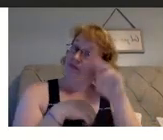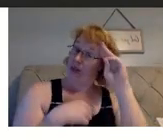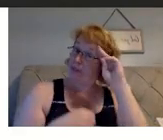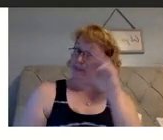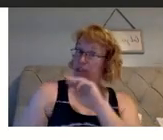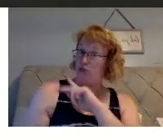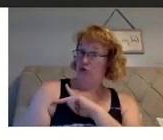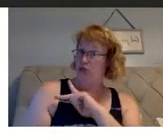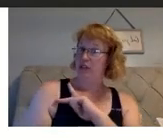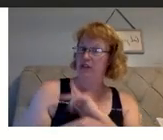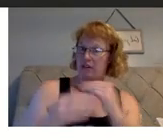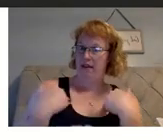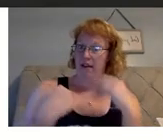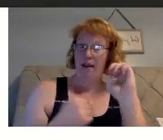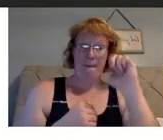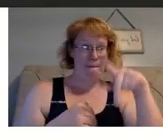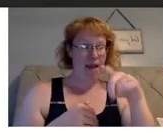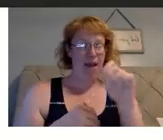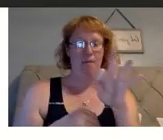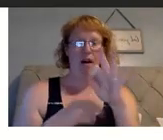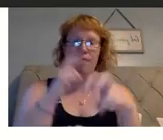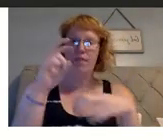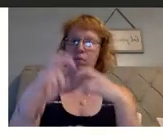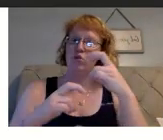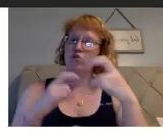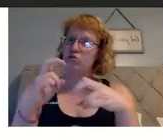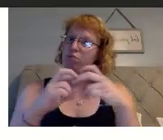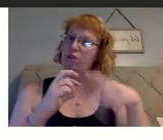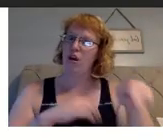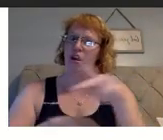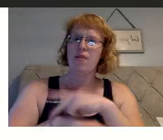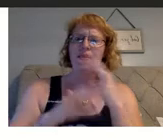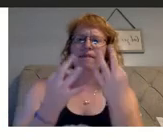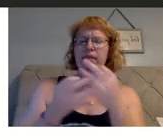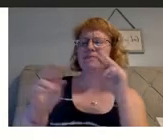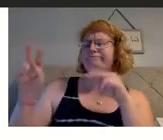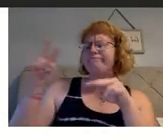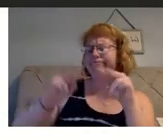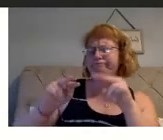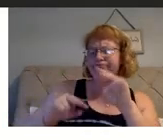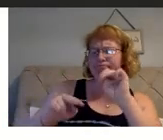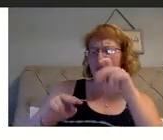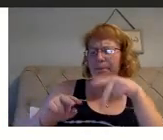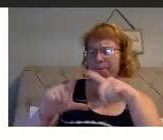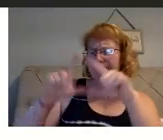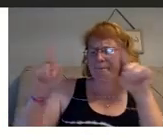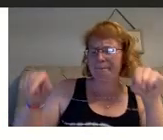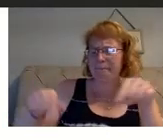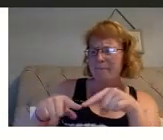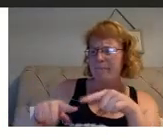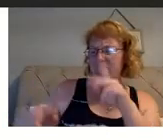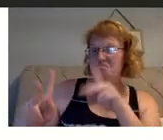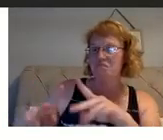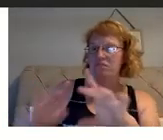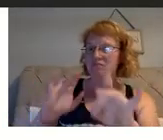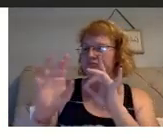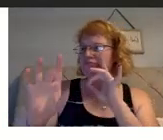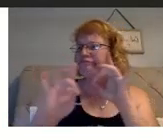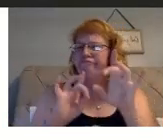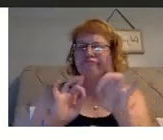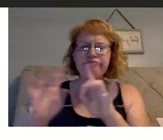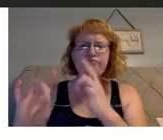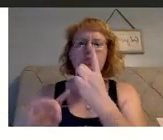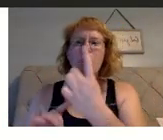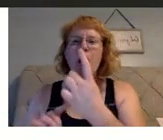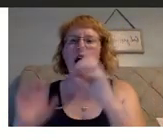Mr. Kinder has a map of the amusement park. The family looks at the map. Each person chooses one thing